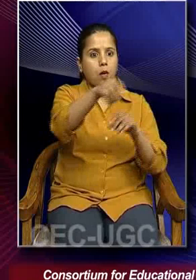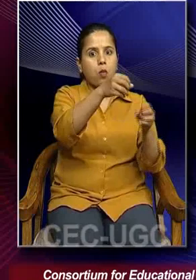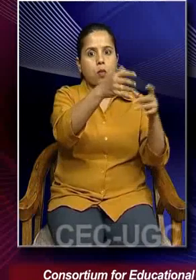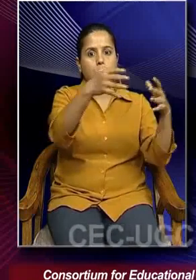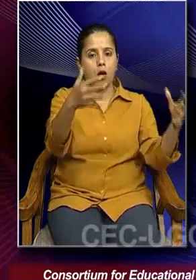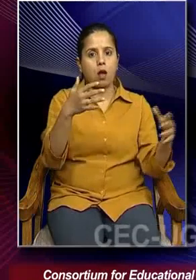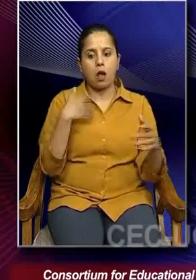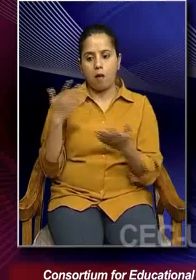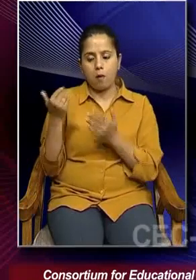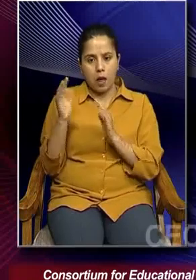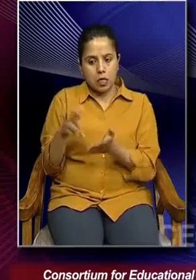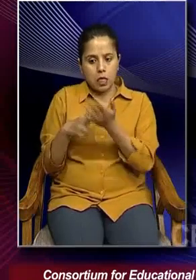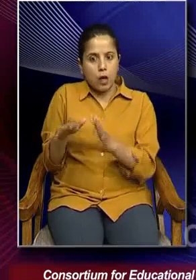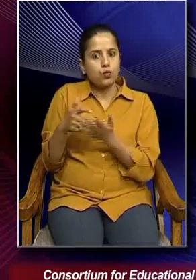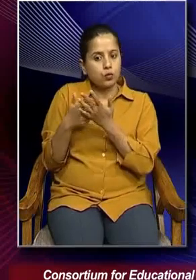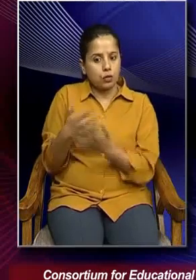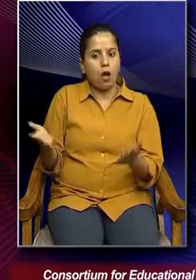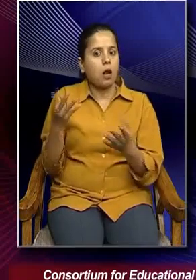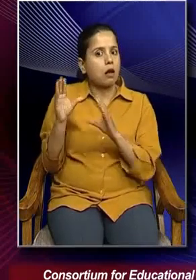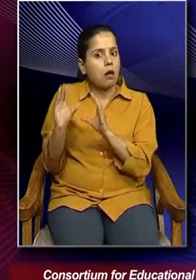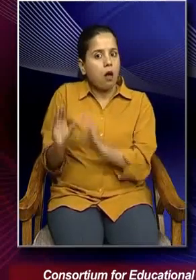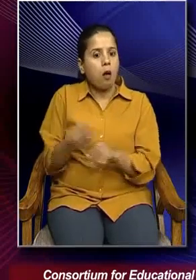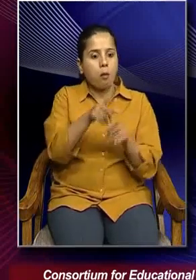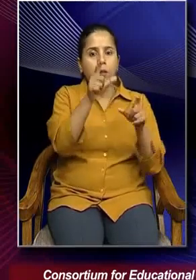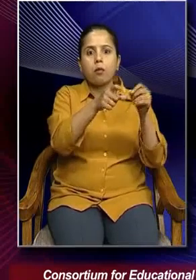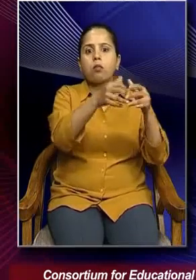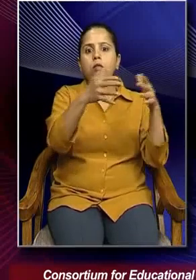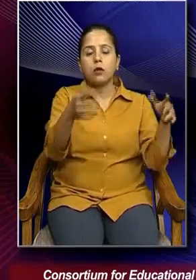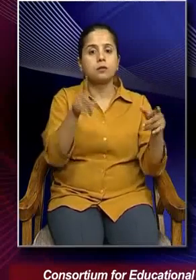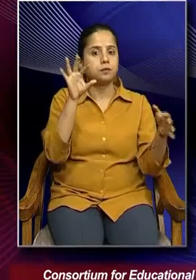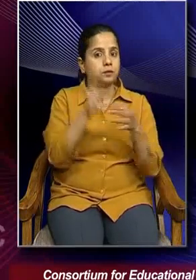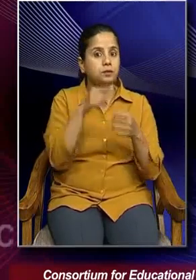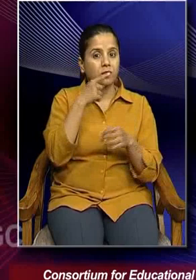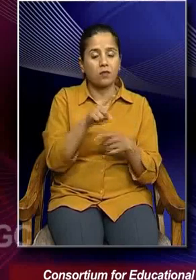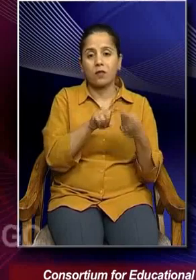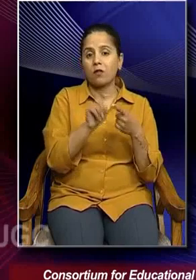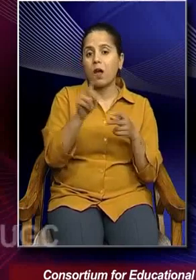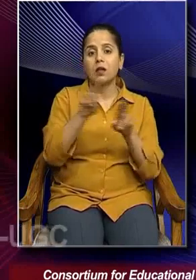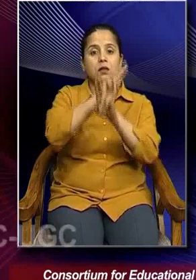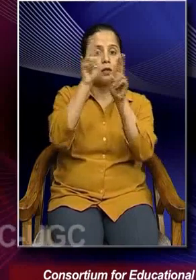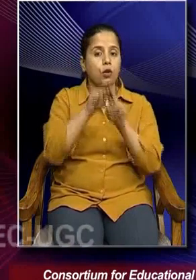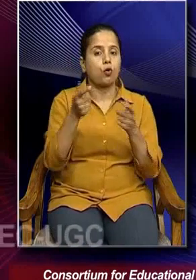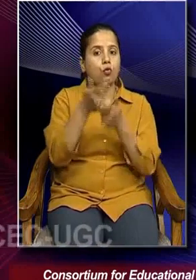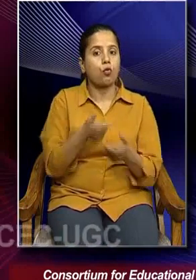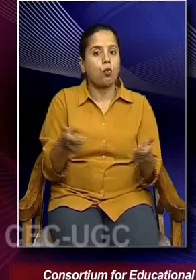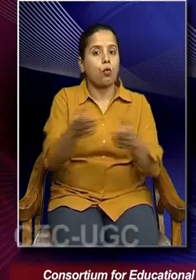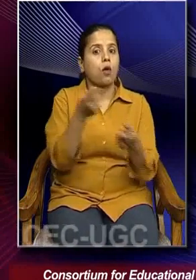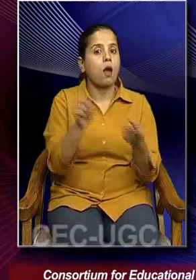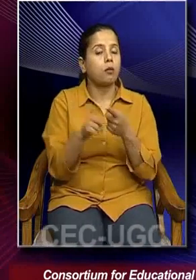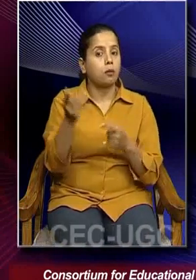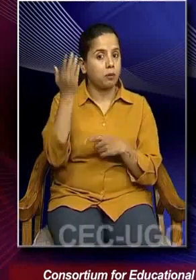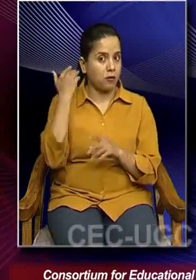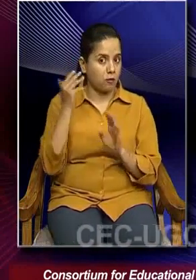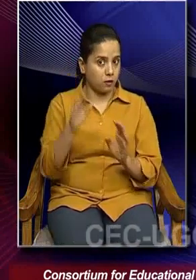and the availability of the natural resources. And thus, in this context, there was the first international conference that took place